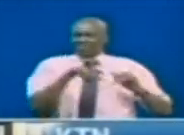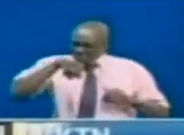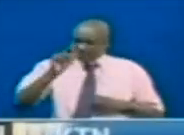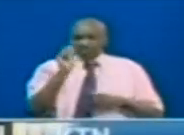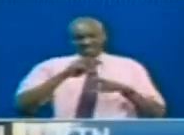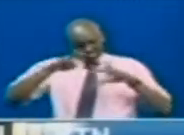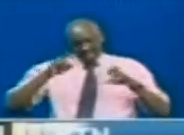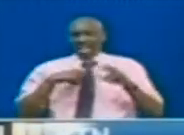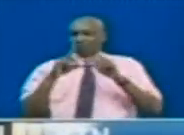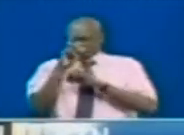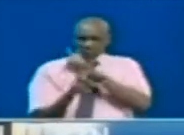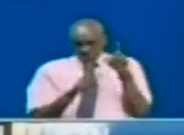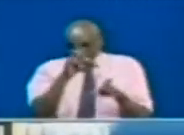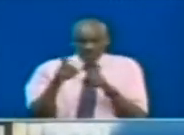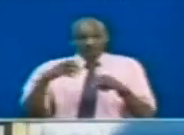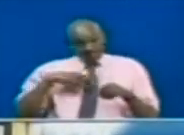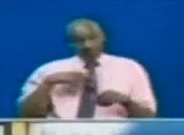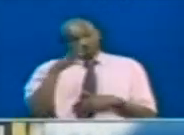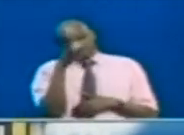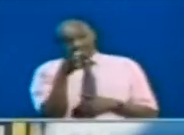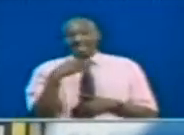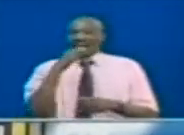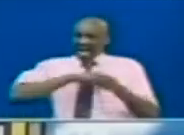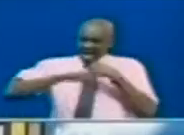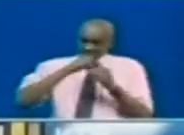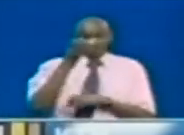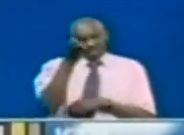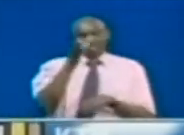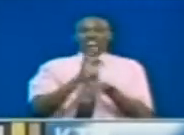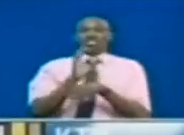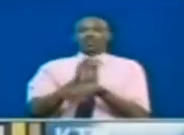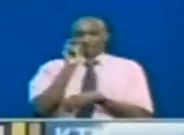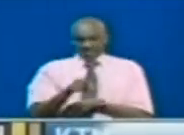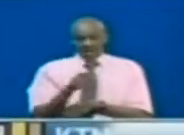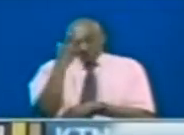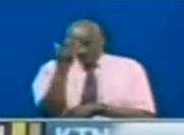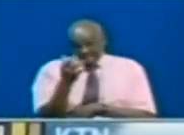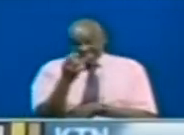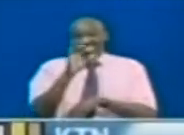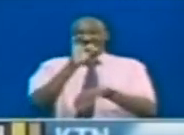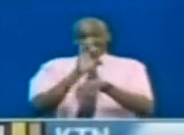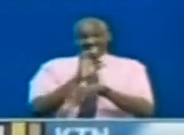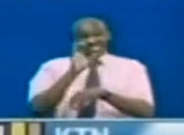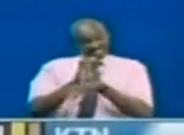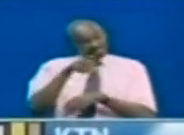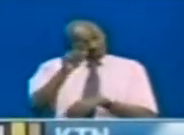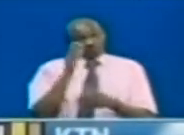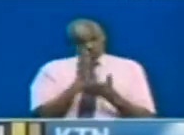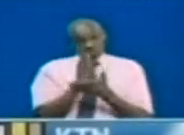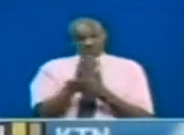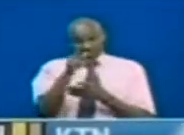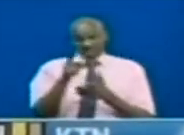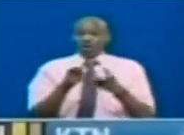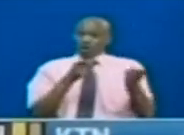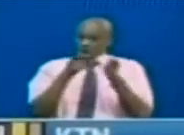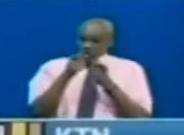and interrogate the propriety and the actions of the church. Because the churches, in as much as they are not